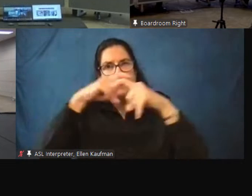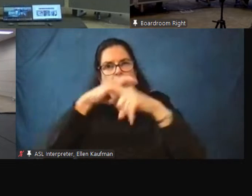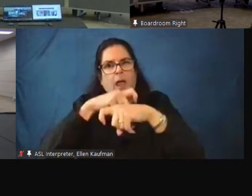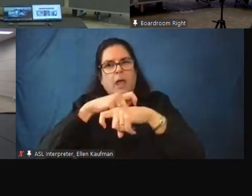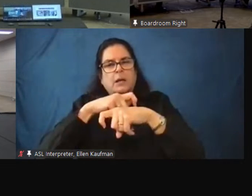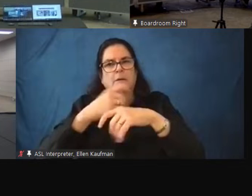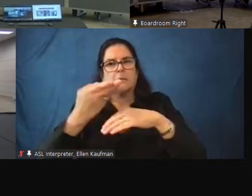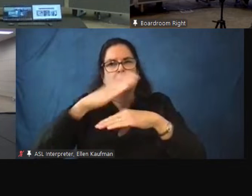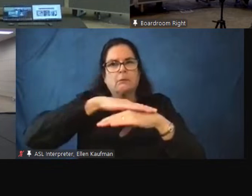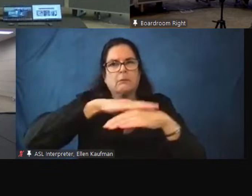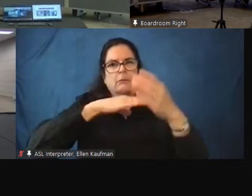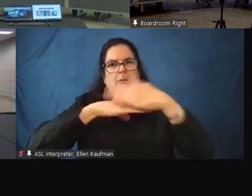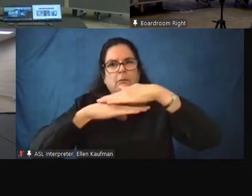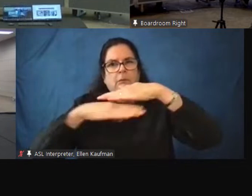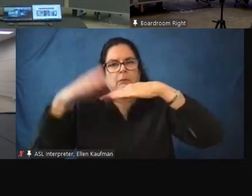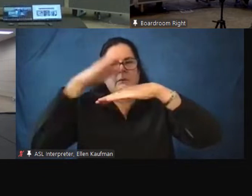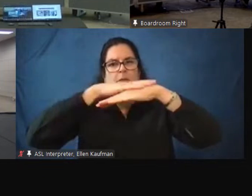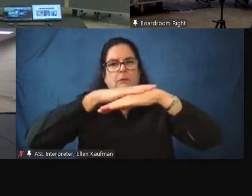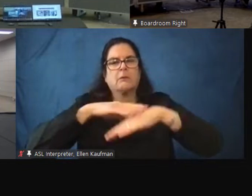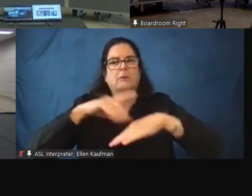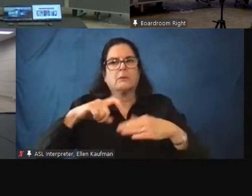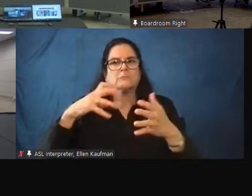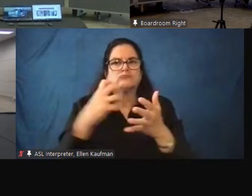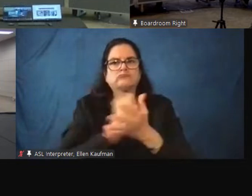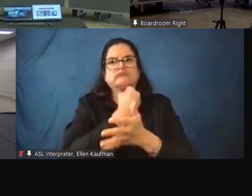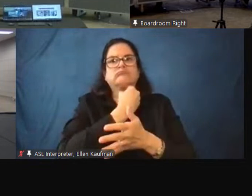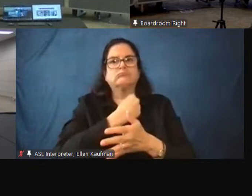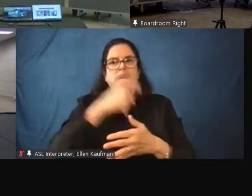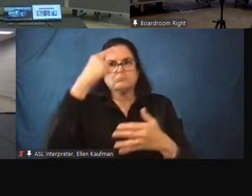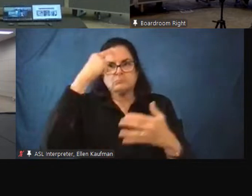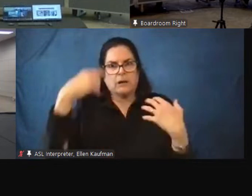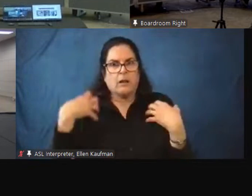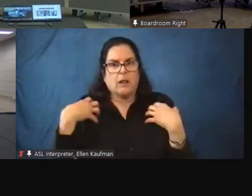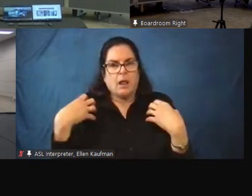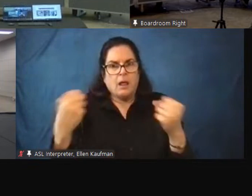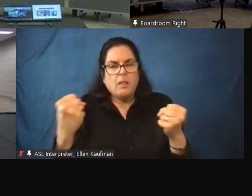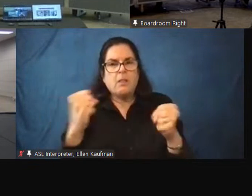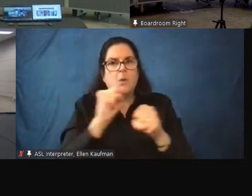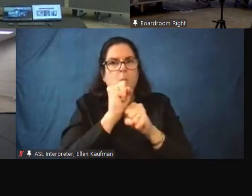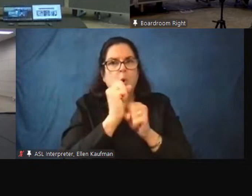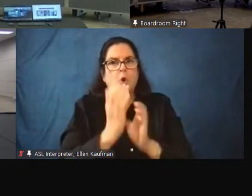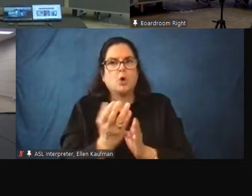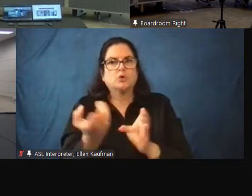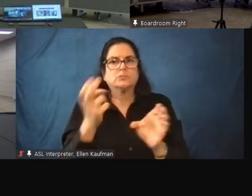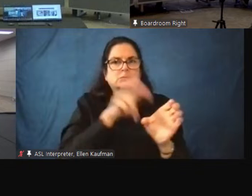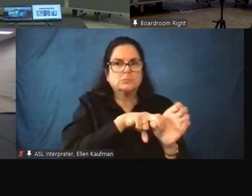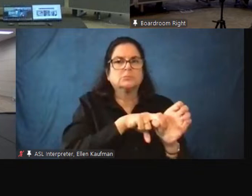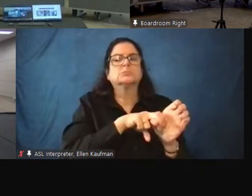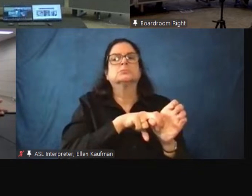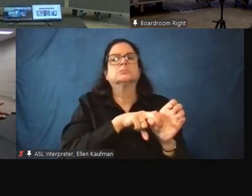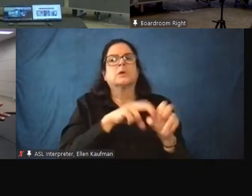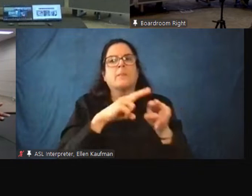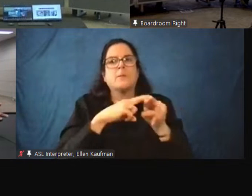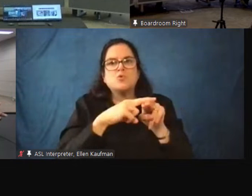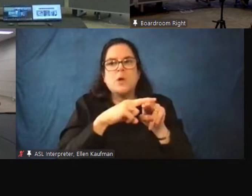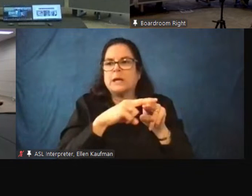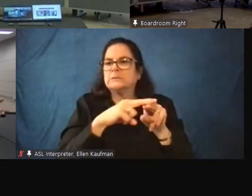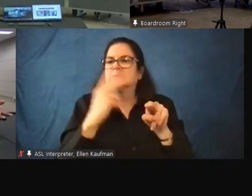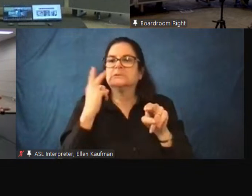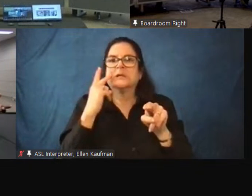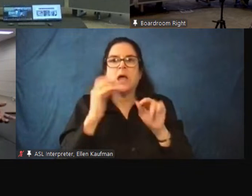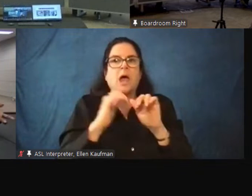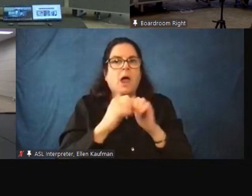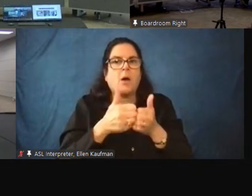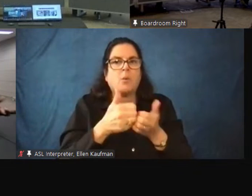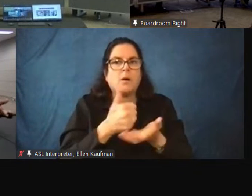can mobilize mental health workers, possibly, get on these trains and see how they can help the homeless population on the